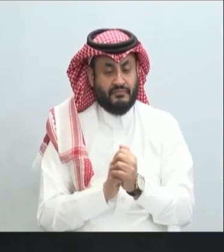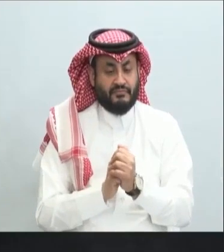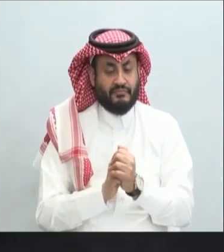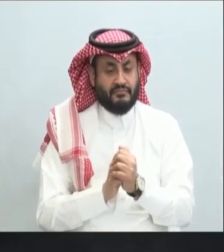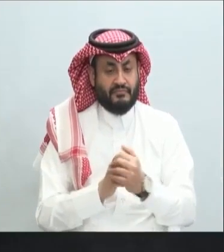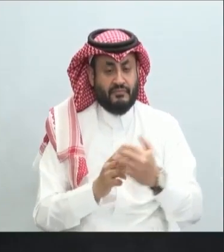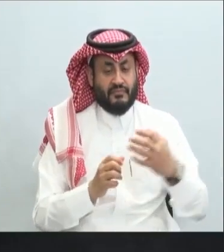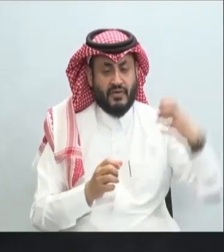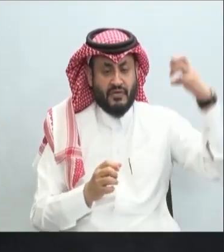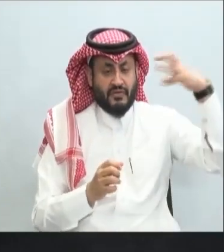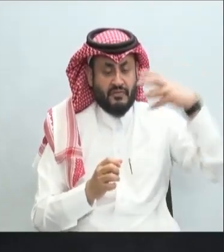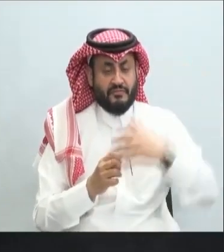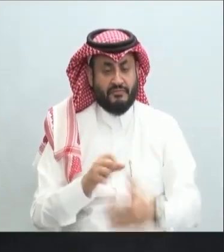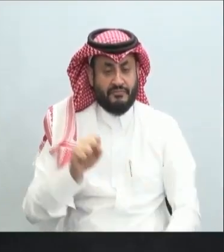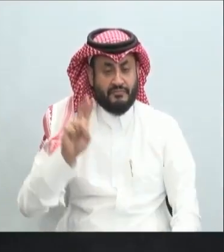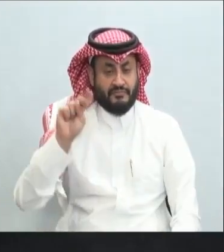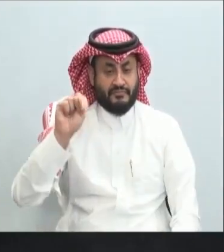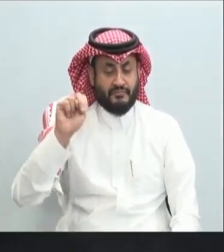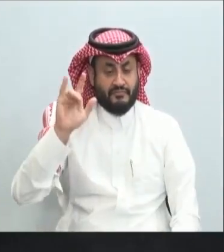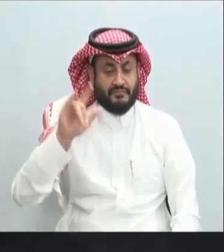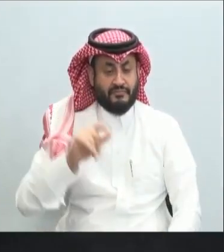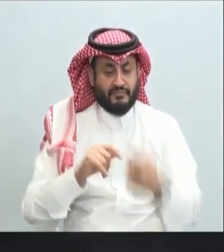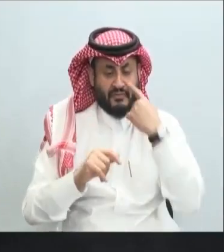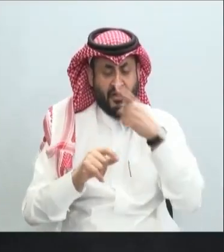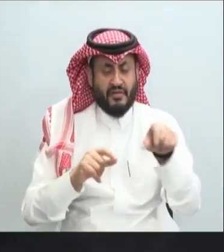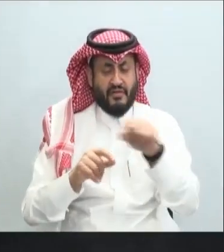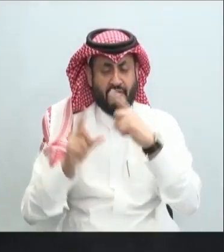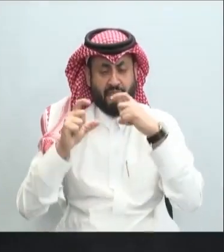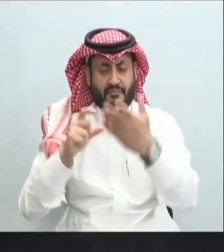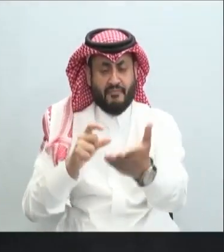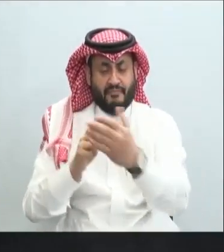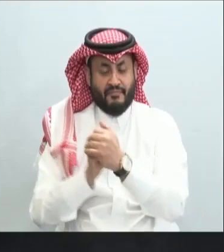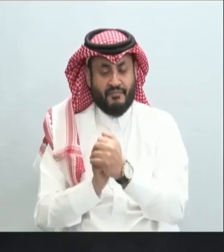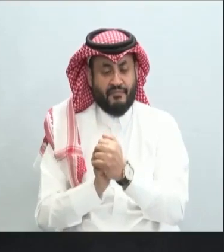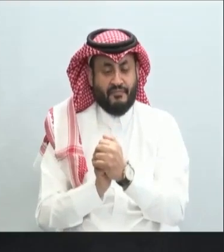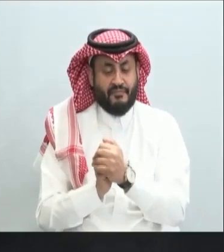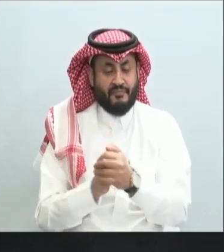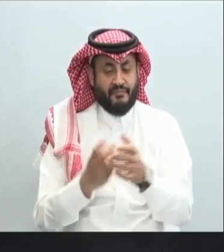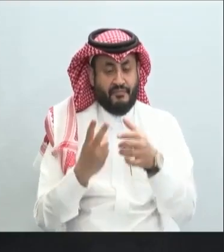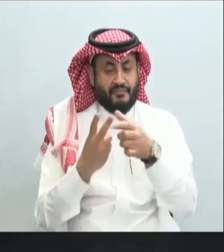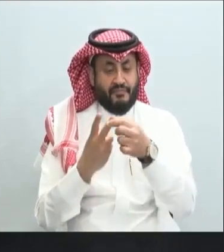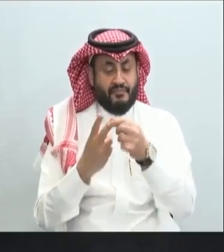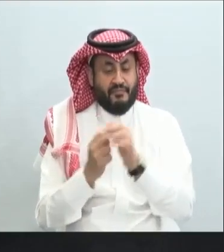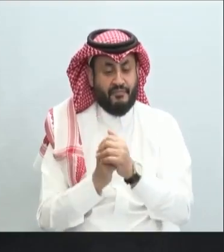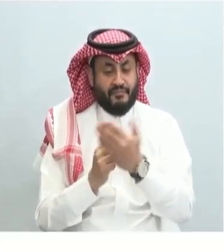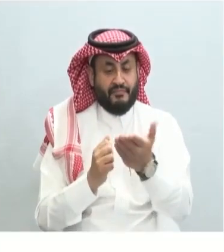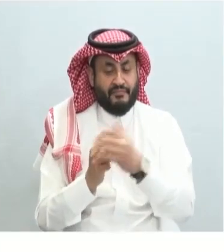It's sunny today, as we can see the sun. And the second one